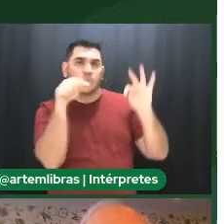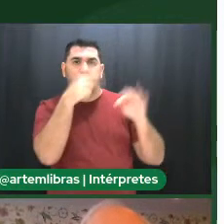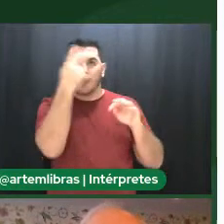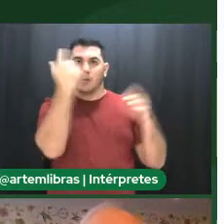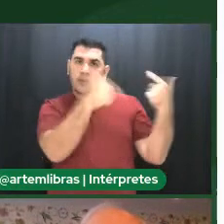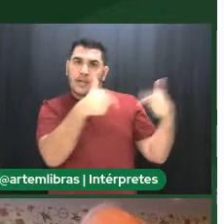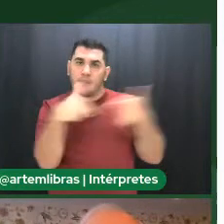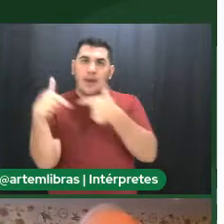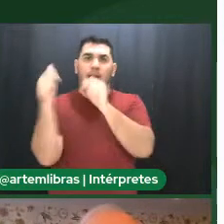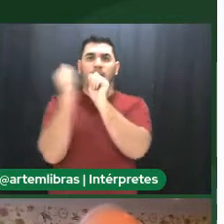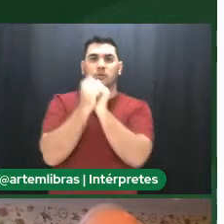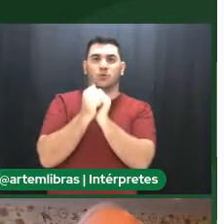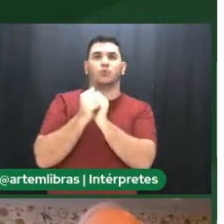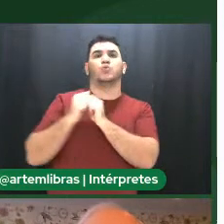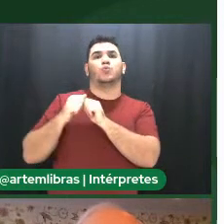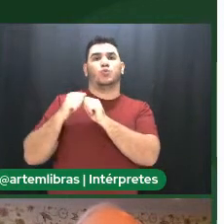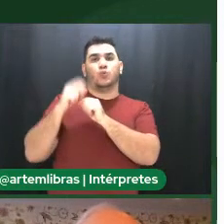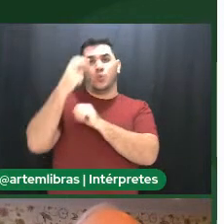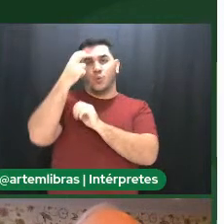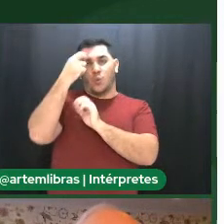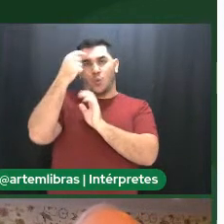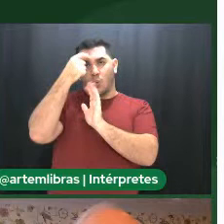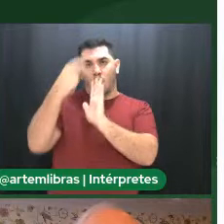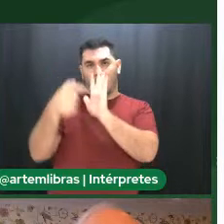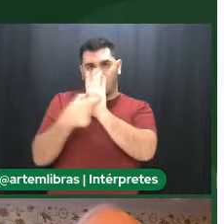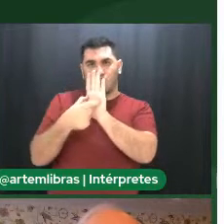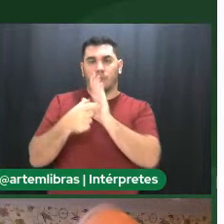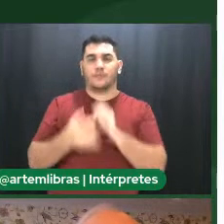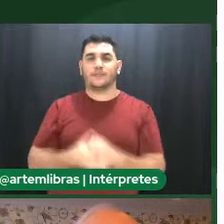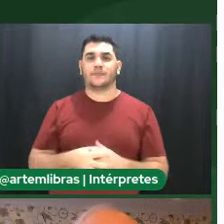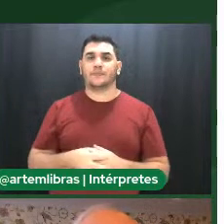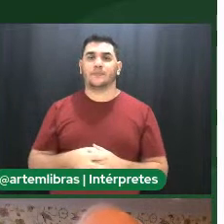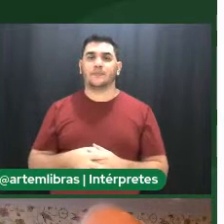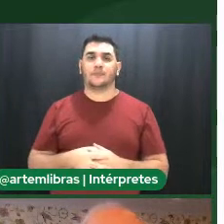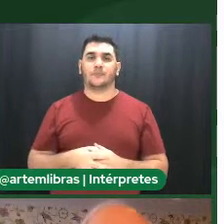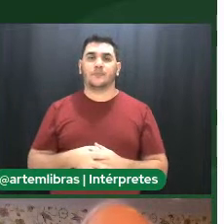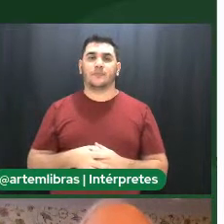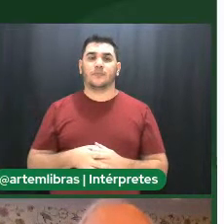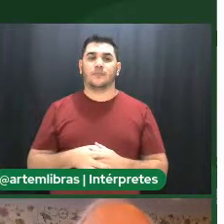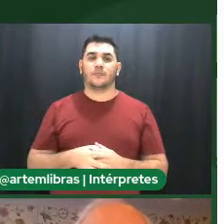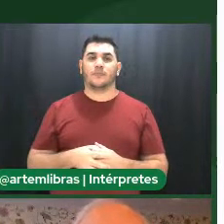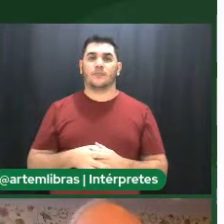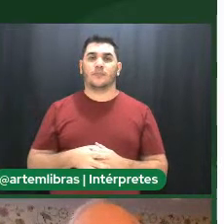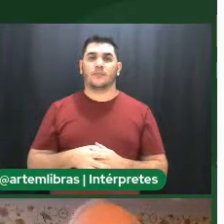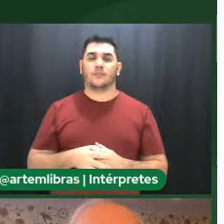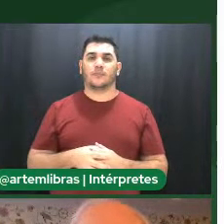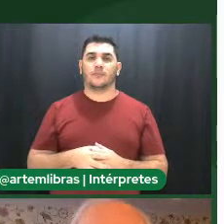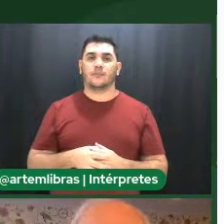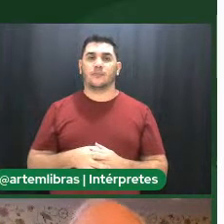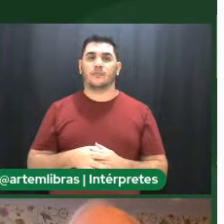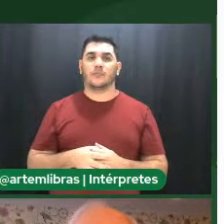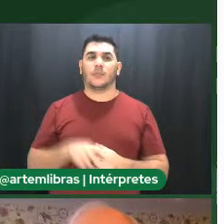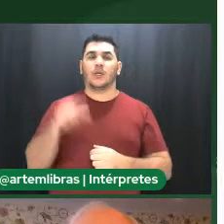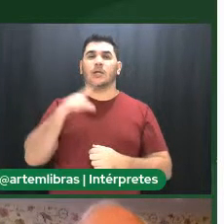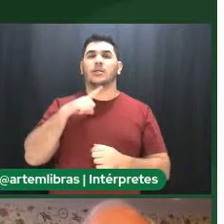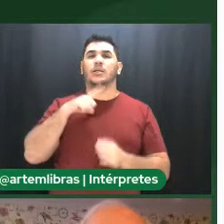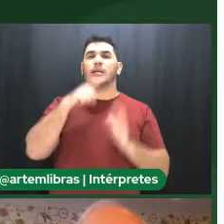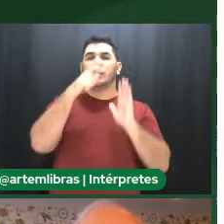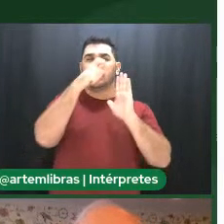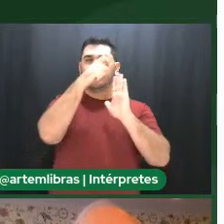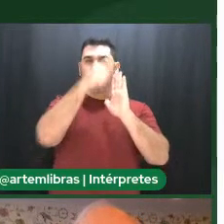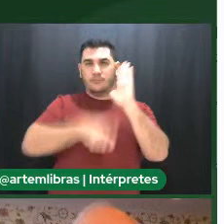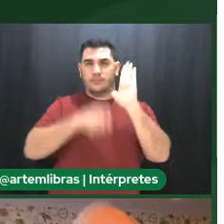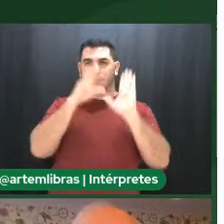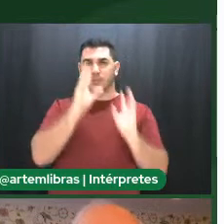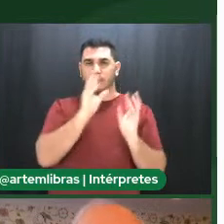of British Columbia wrote a wonderful review. He said, "The book is well-structured and a delight to read." Thank